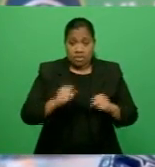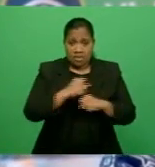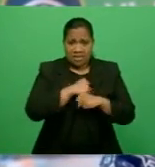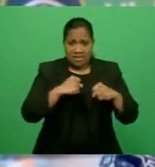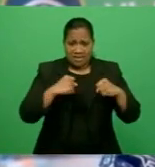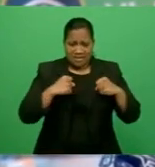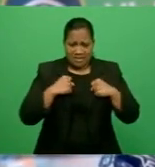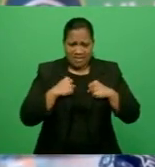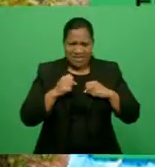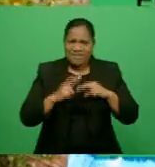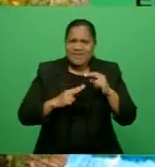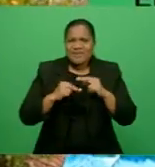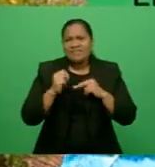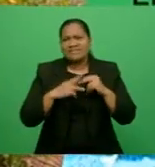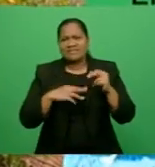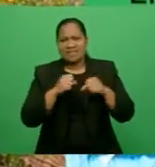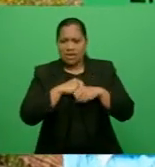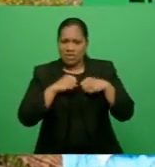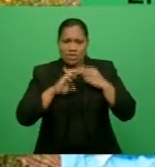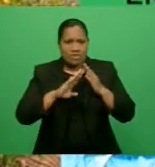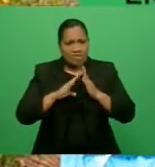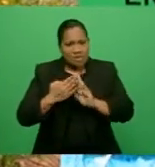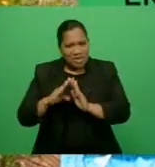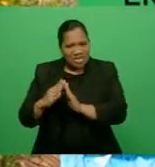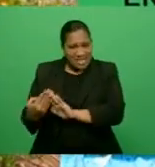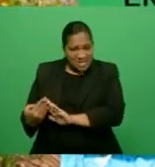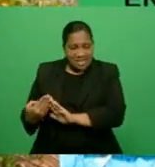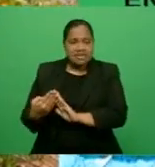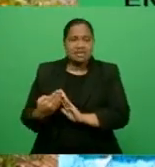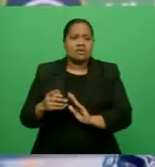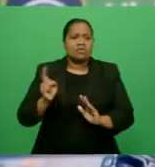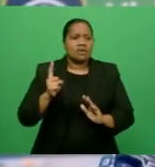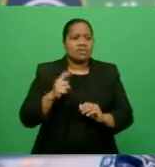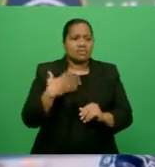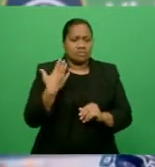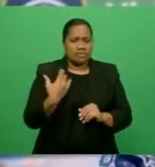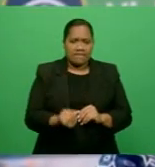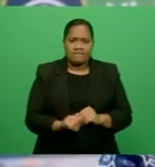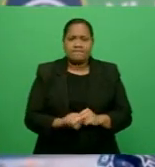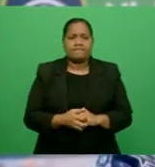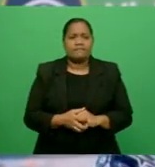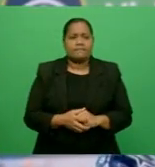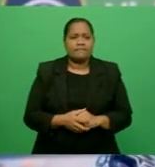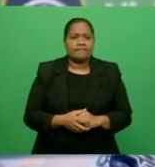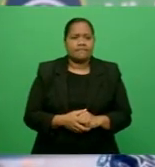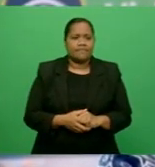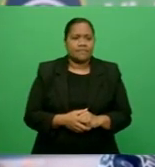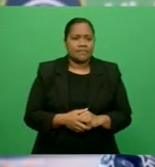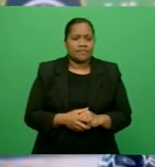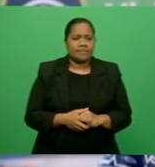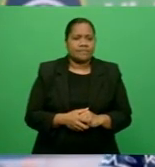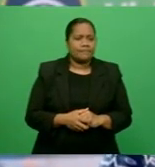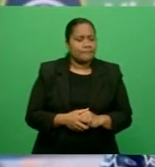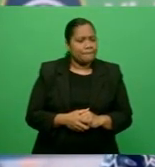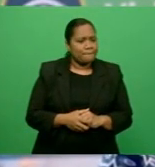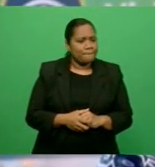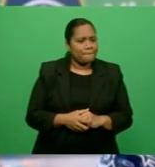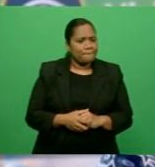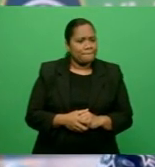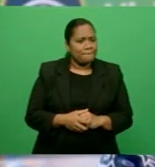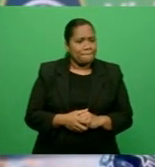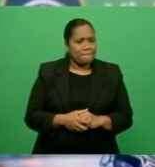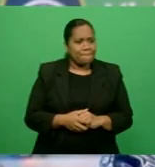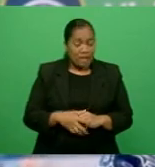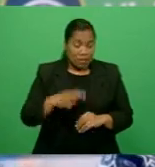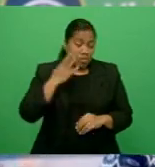infrastructure, our coastal community by building resilience amongst the coastal area. And mangroves is one